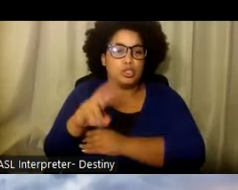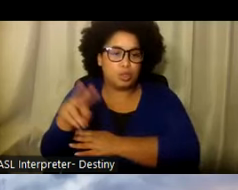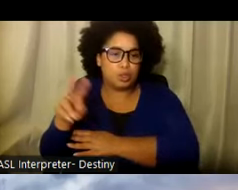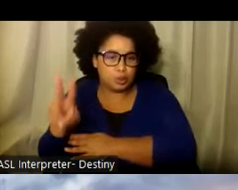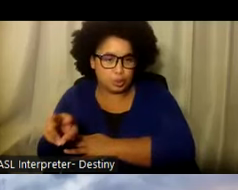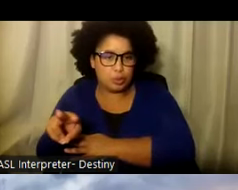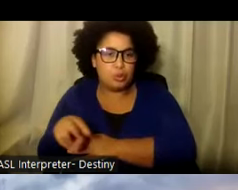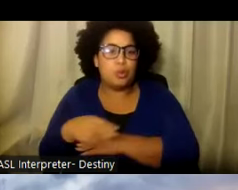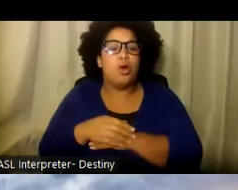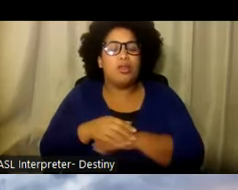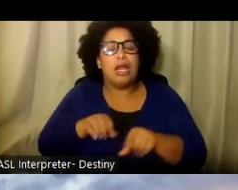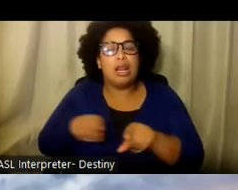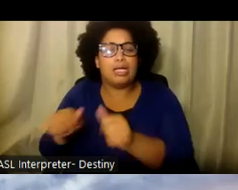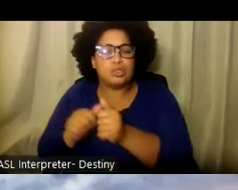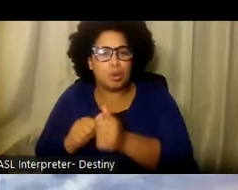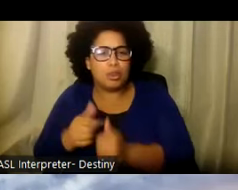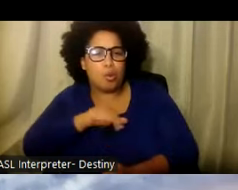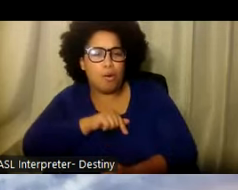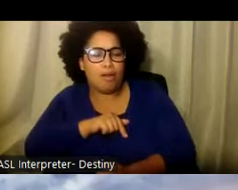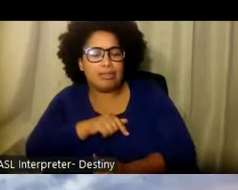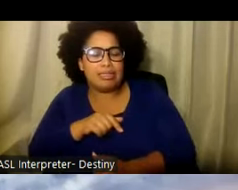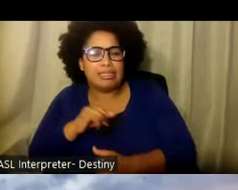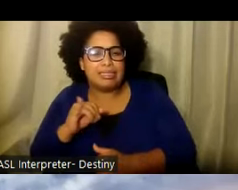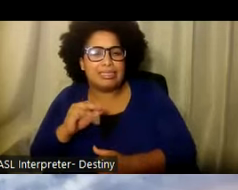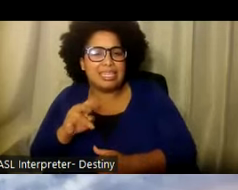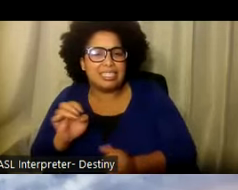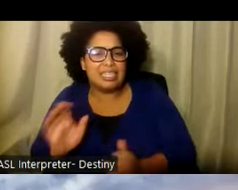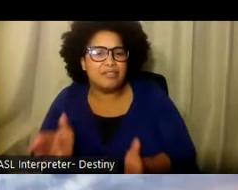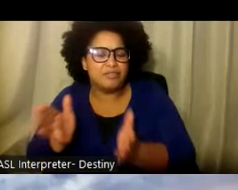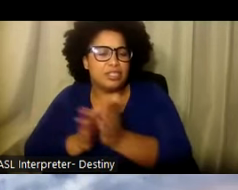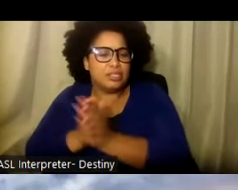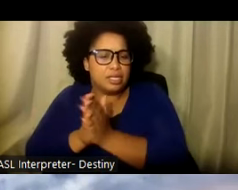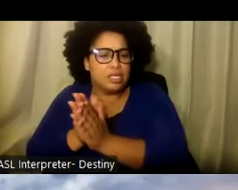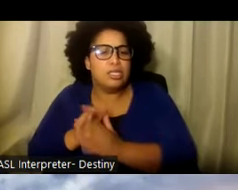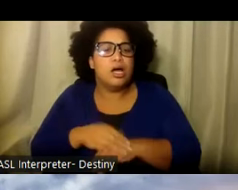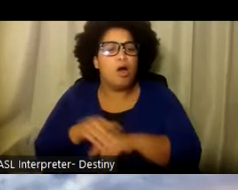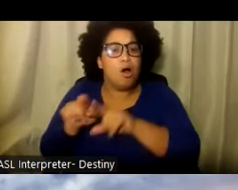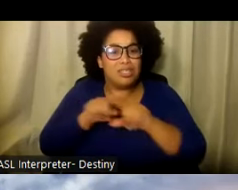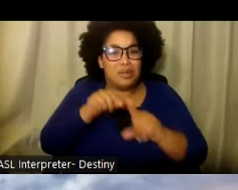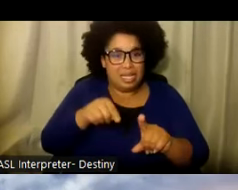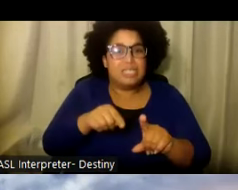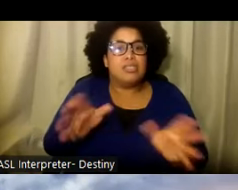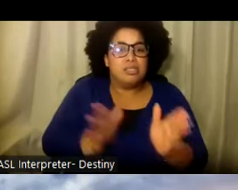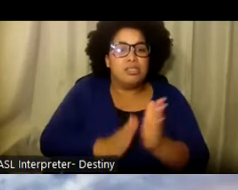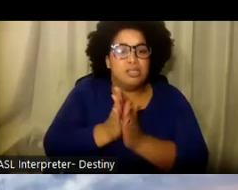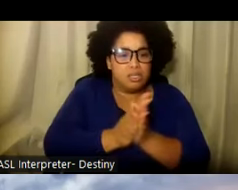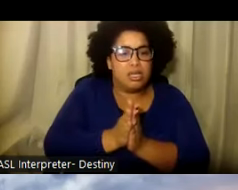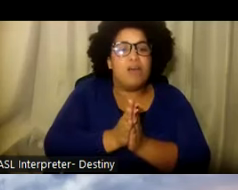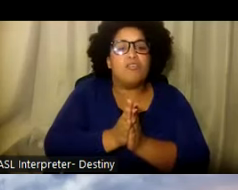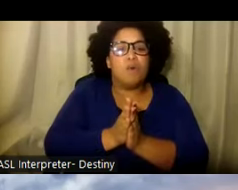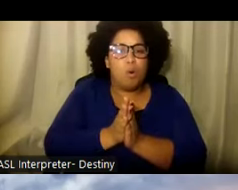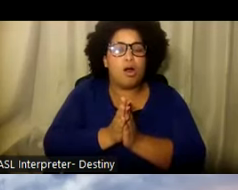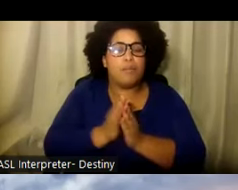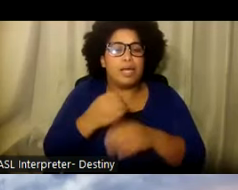Quality Incentives Program for service providers, regional centers are also incentivized for building up their service coordinator